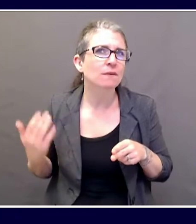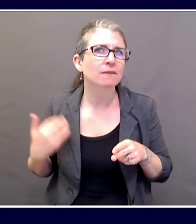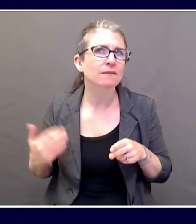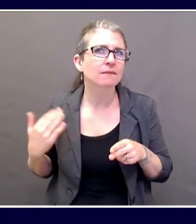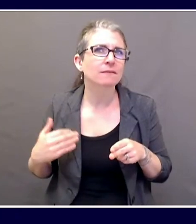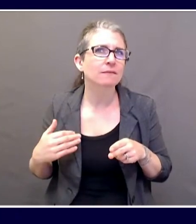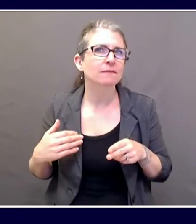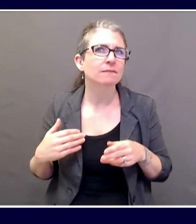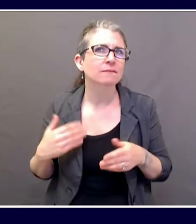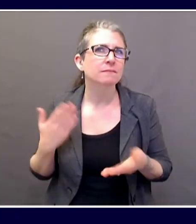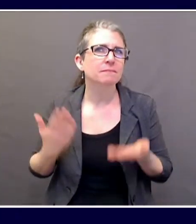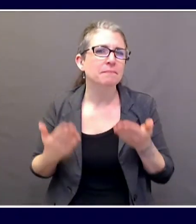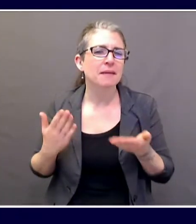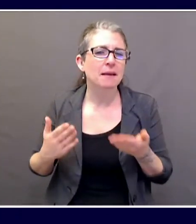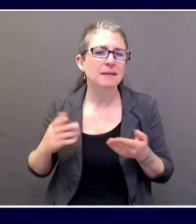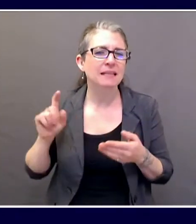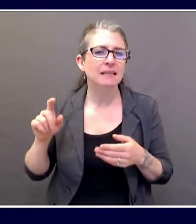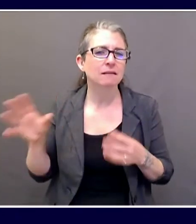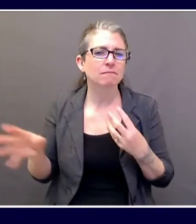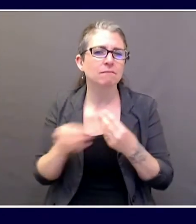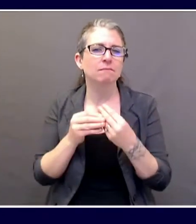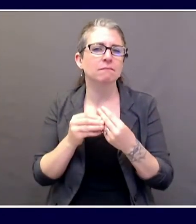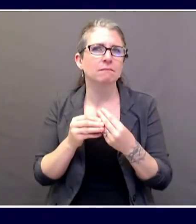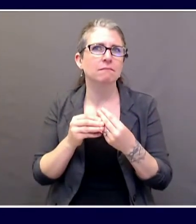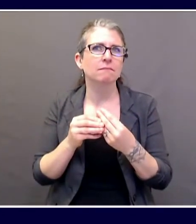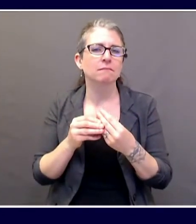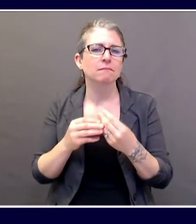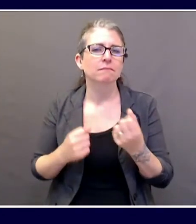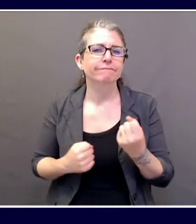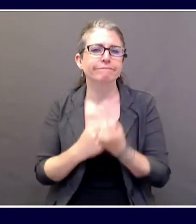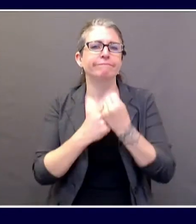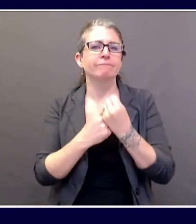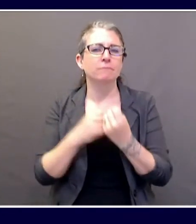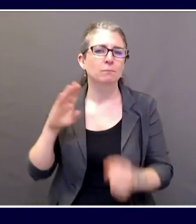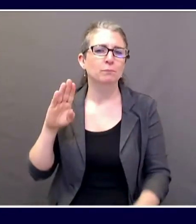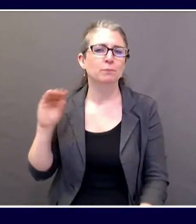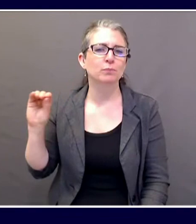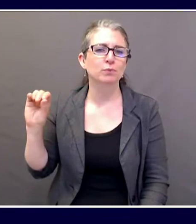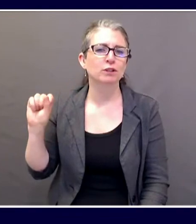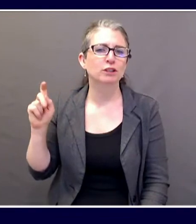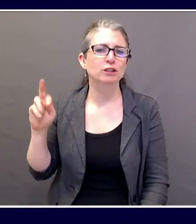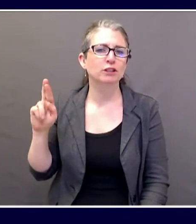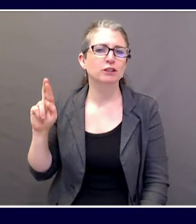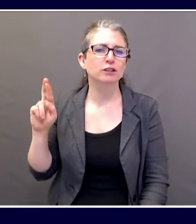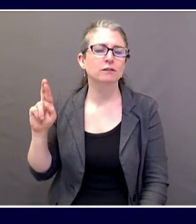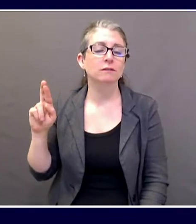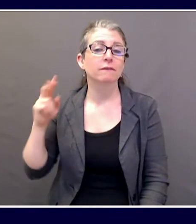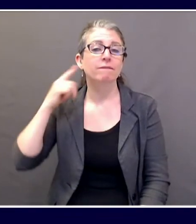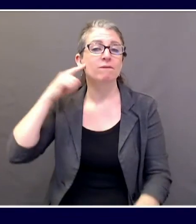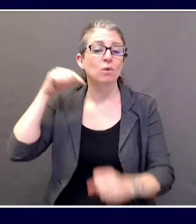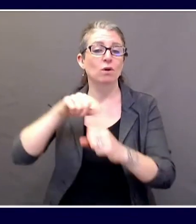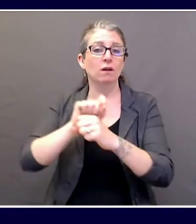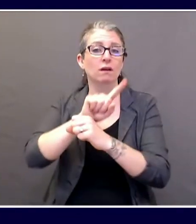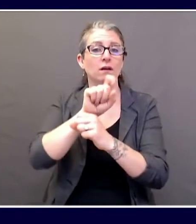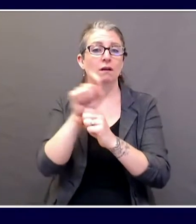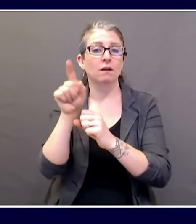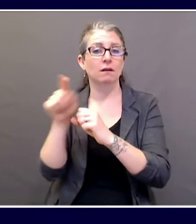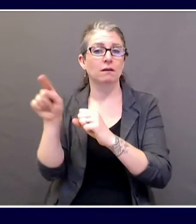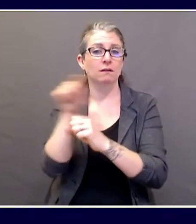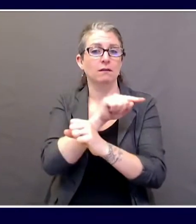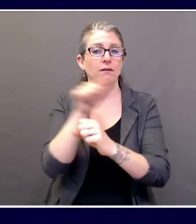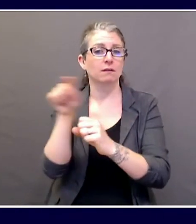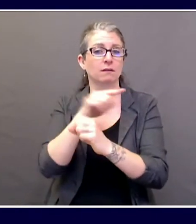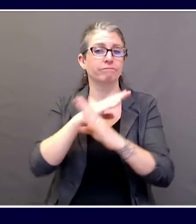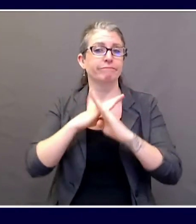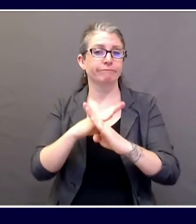point. Do you think the variants that are now known that have emerged already will require a booster